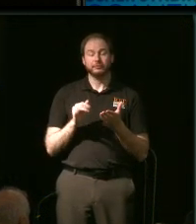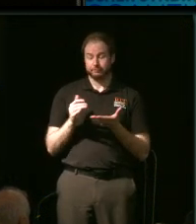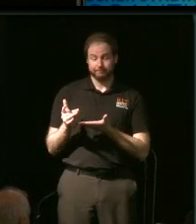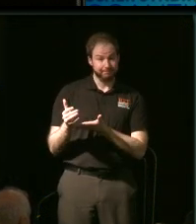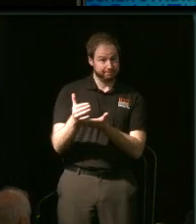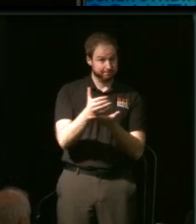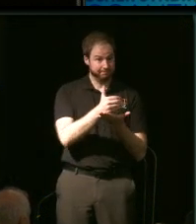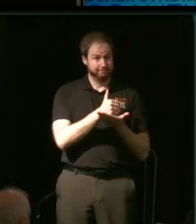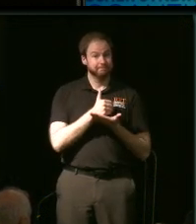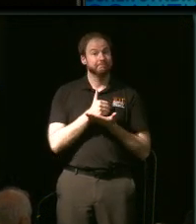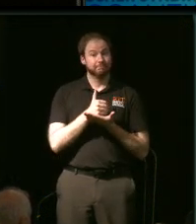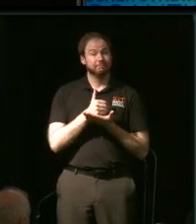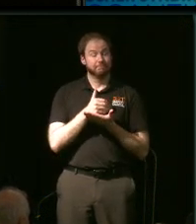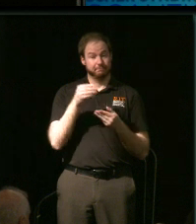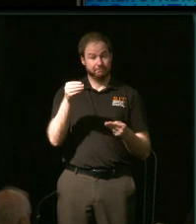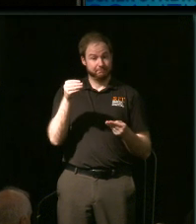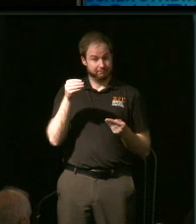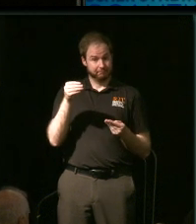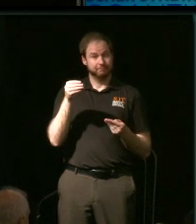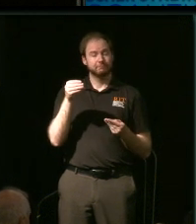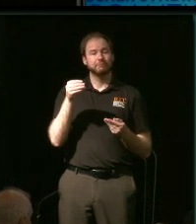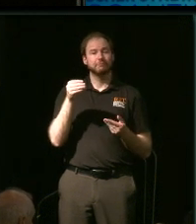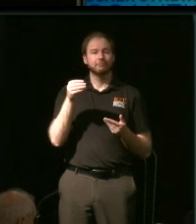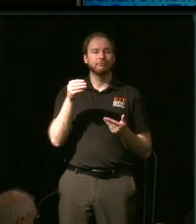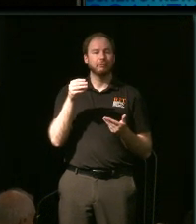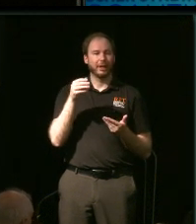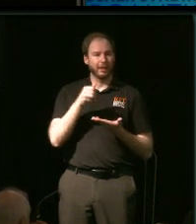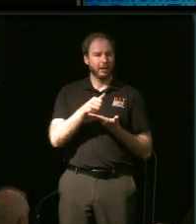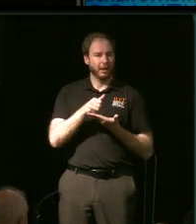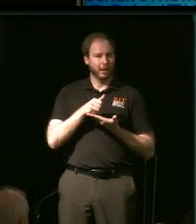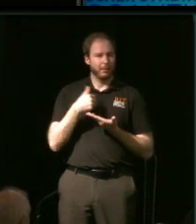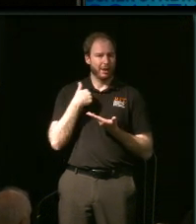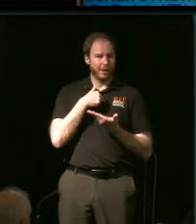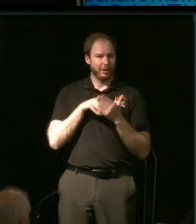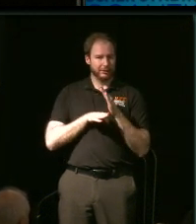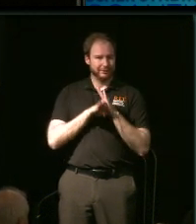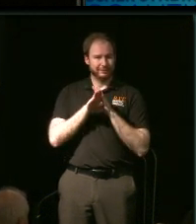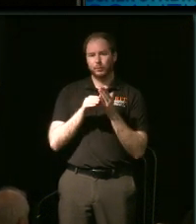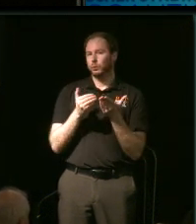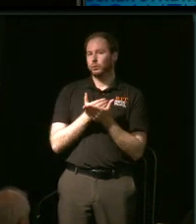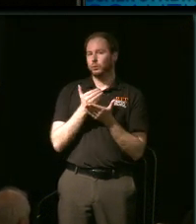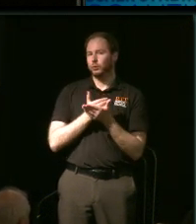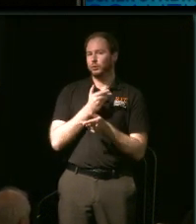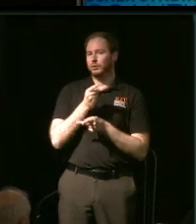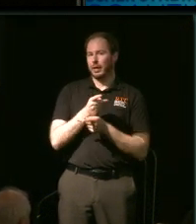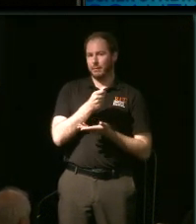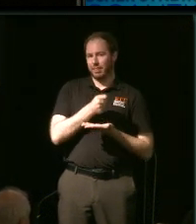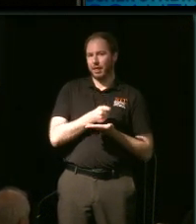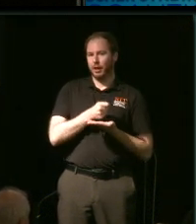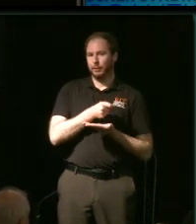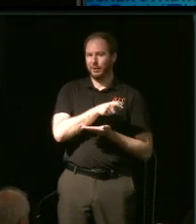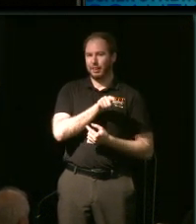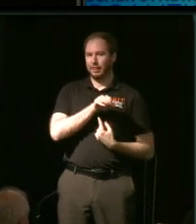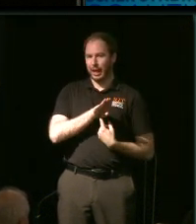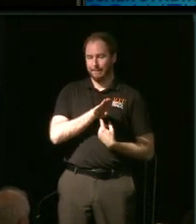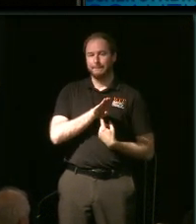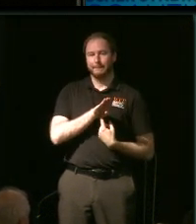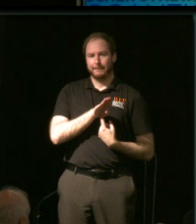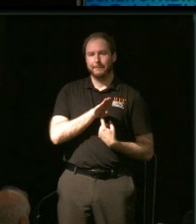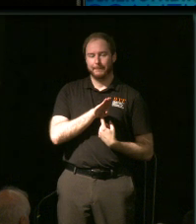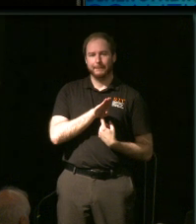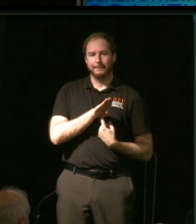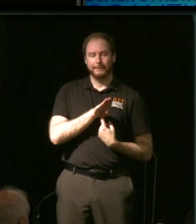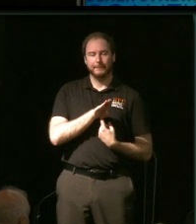then and these models to develop new therapies in the laboratory.